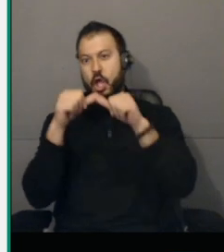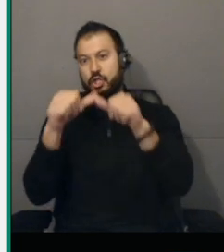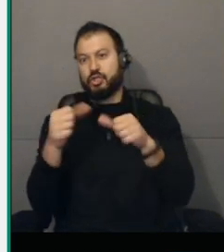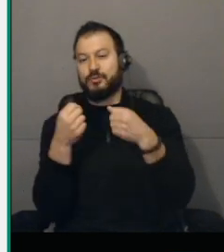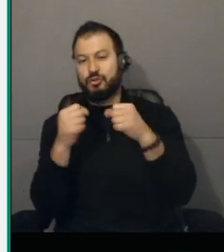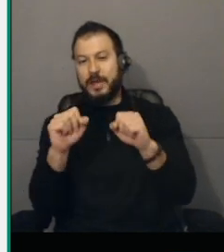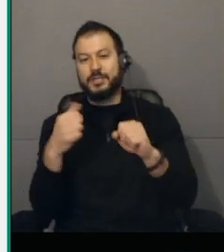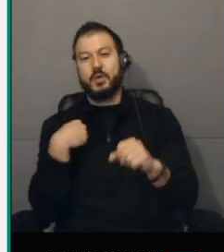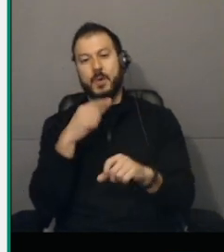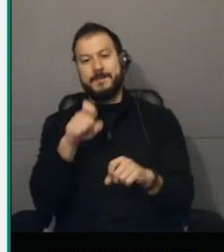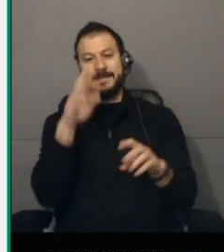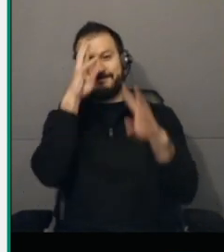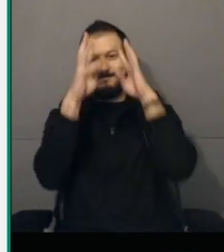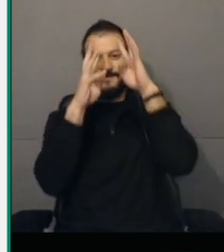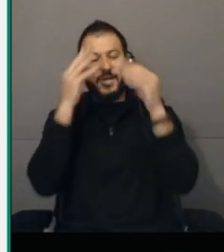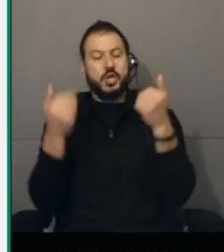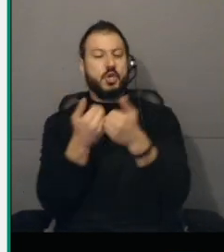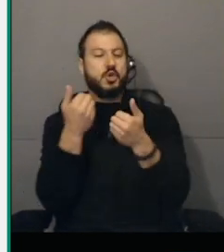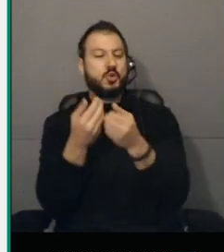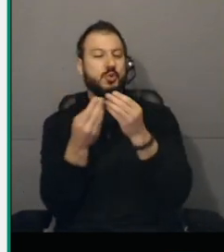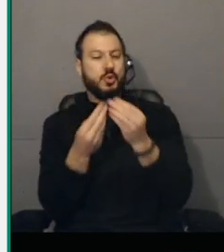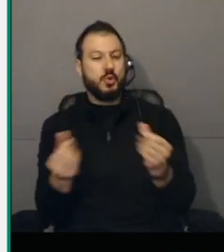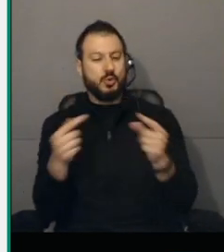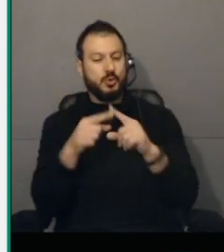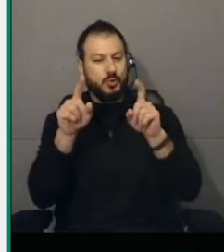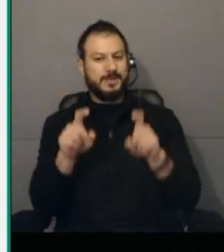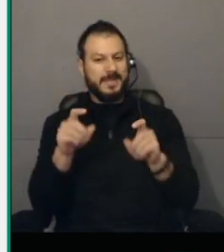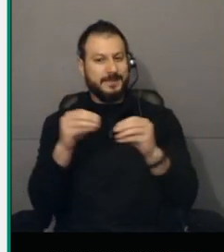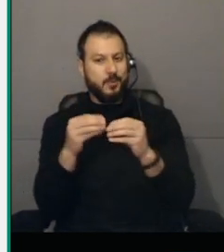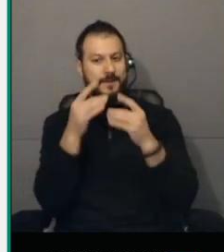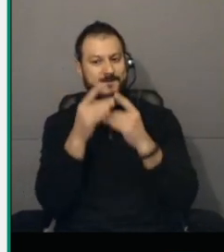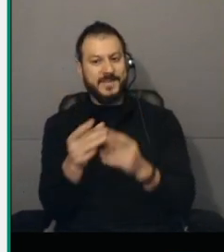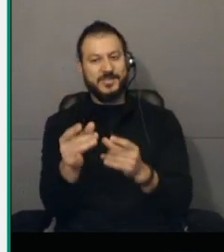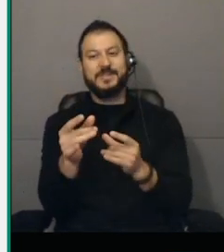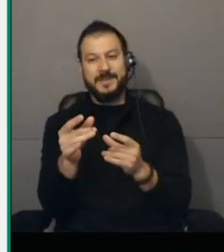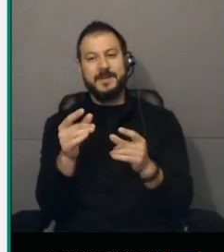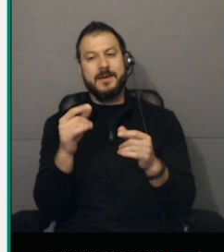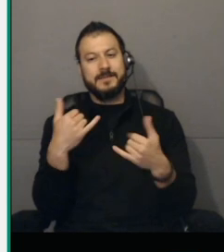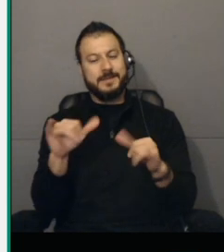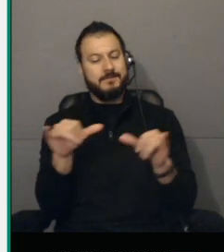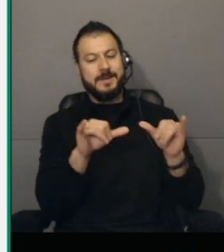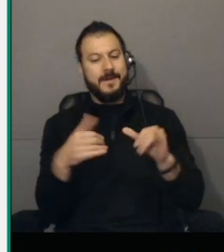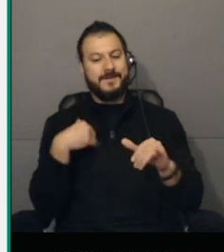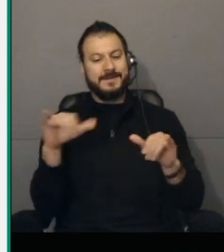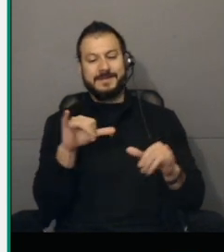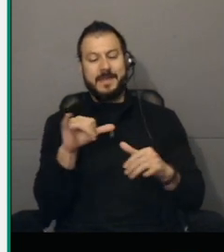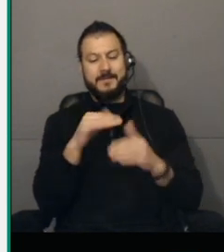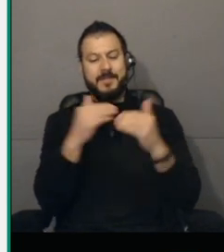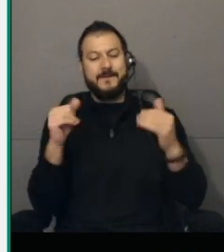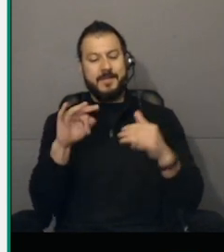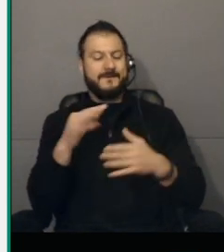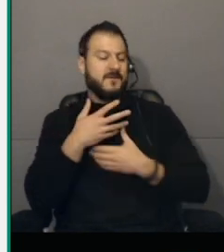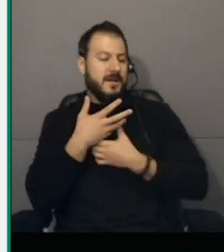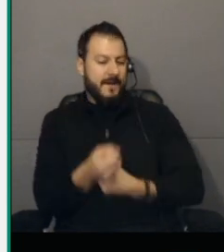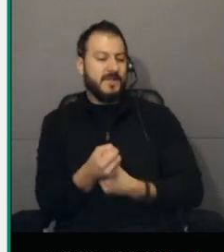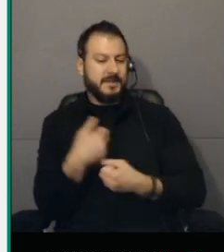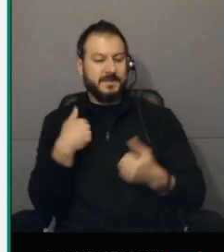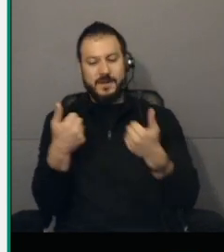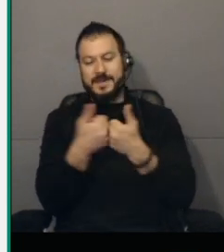strategy, we must innovate new solutions to test more efficiently while maintaining the same level of confidence in our game's